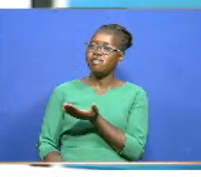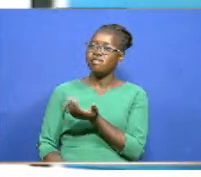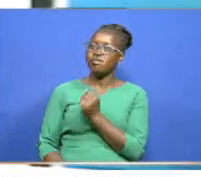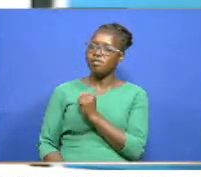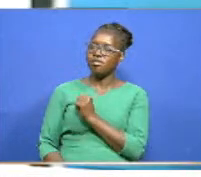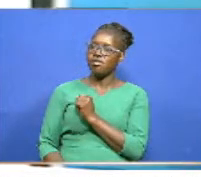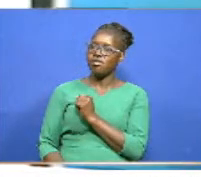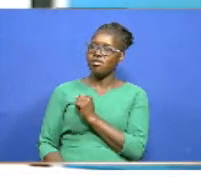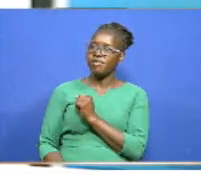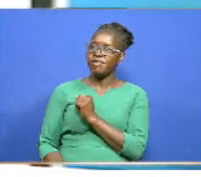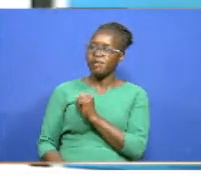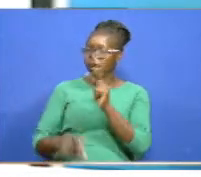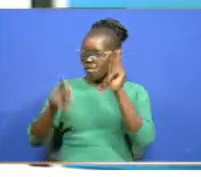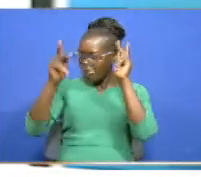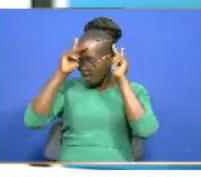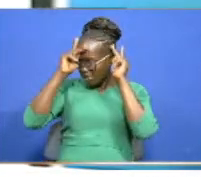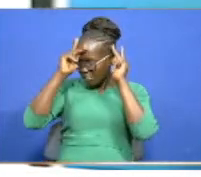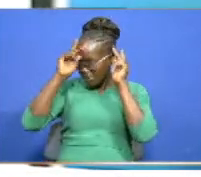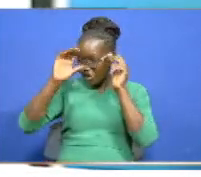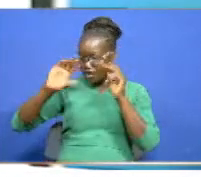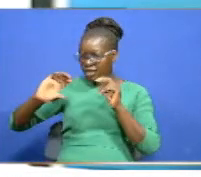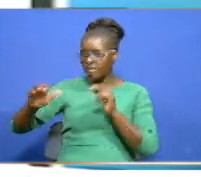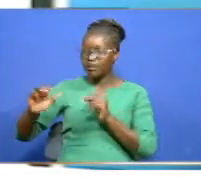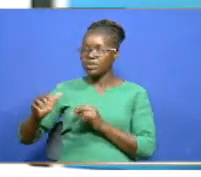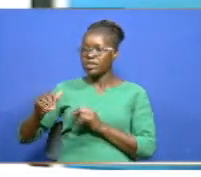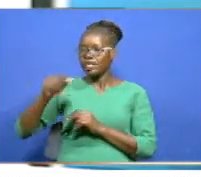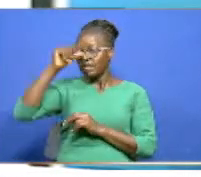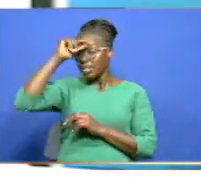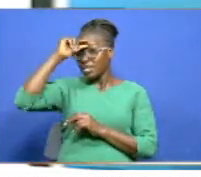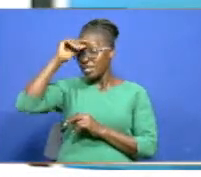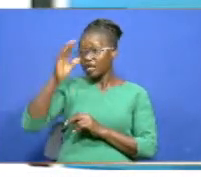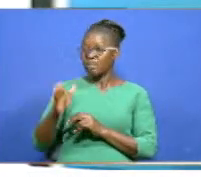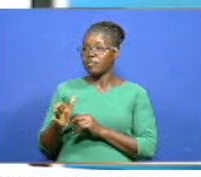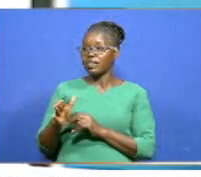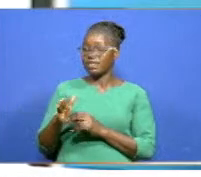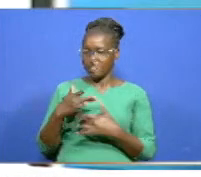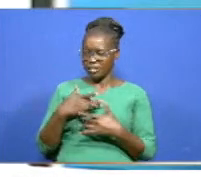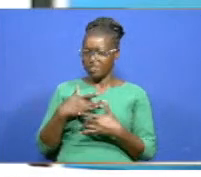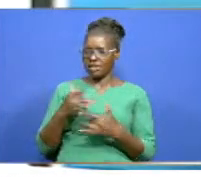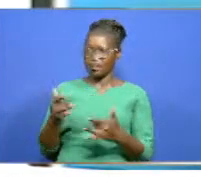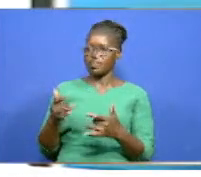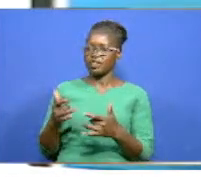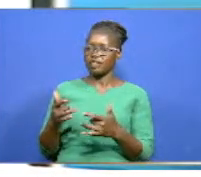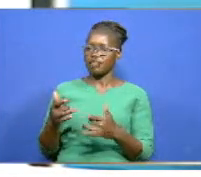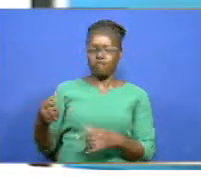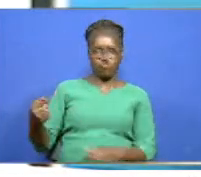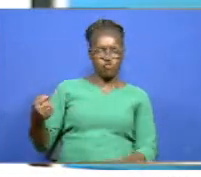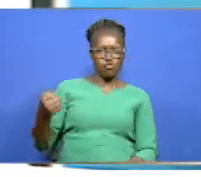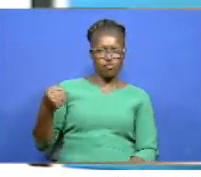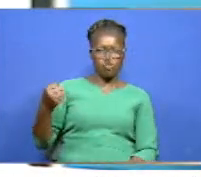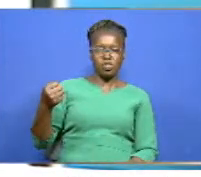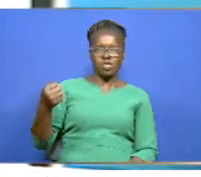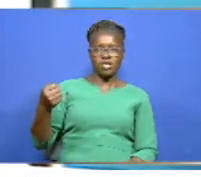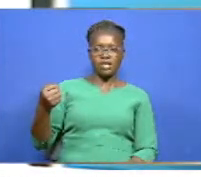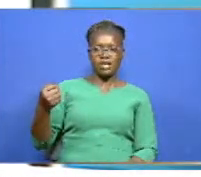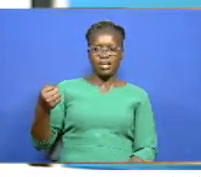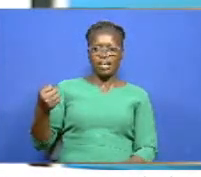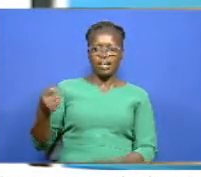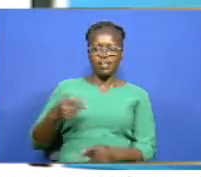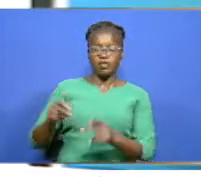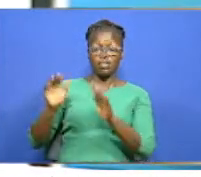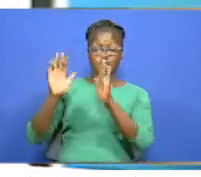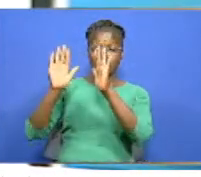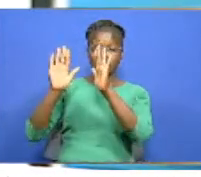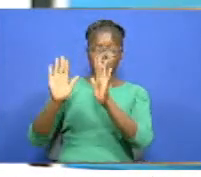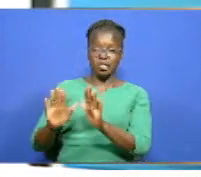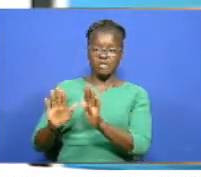in Kakamega County, the governor is really interested in holding and being the key person, being the